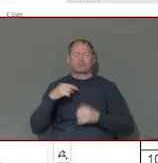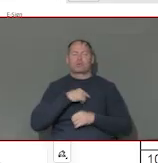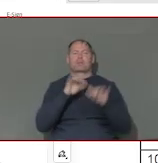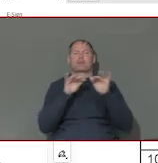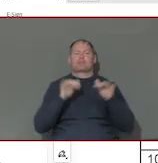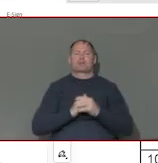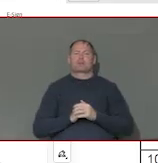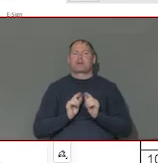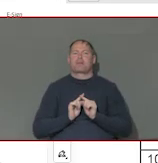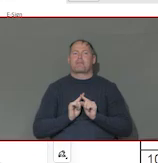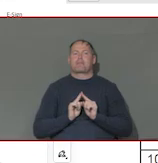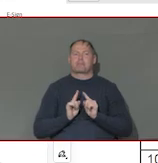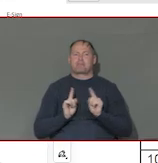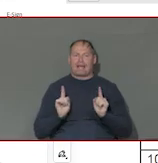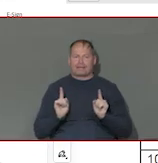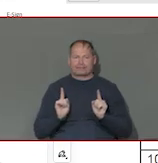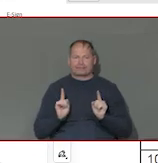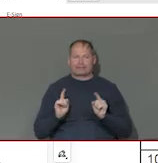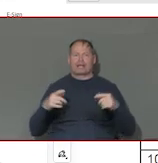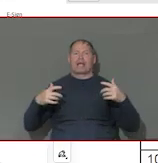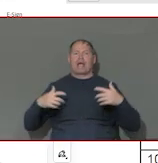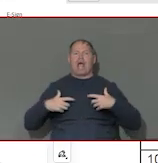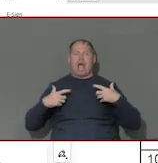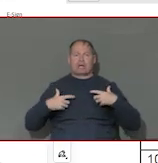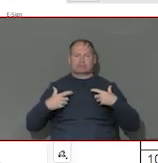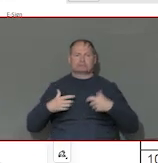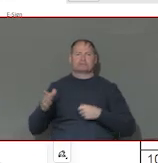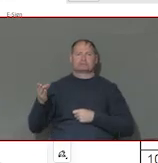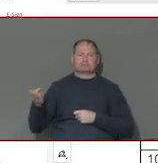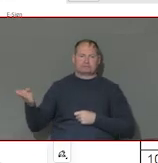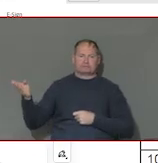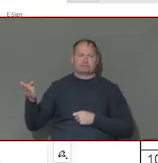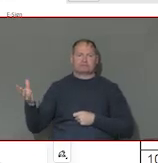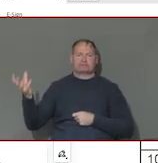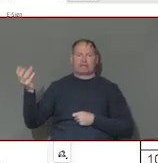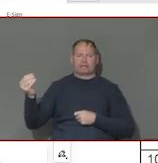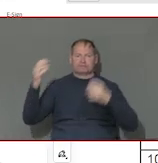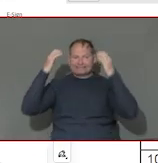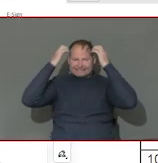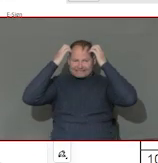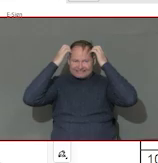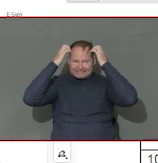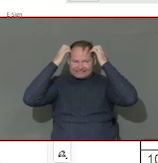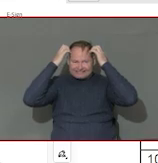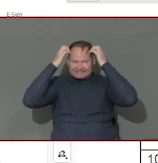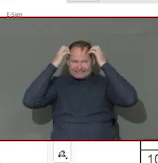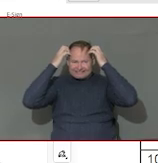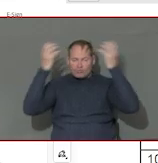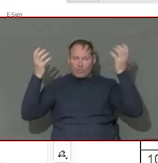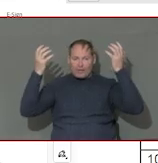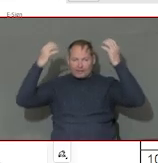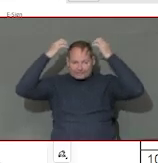humans, but for the other primates, we know that the cranial ridges are at the top